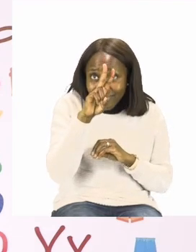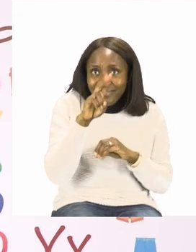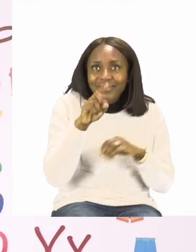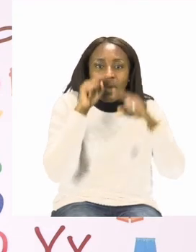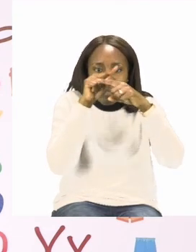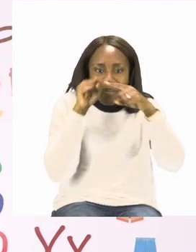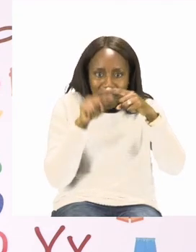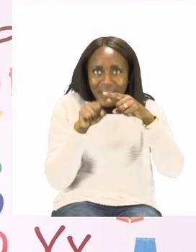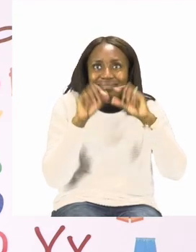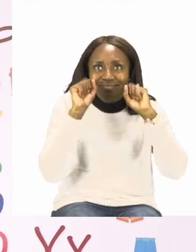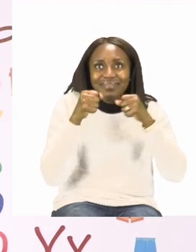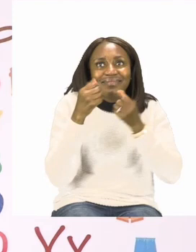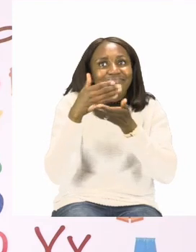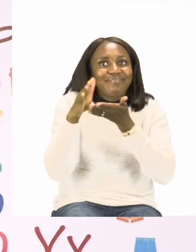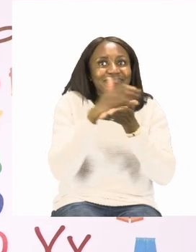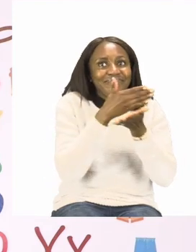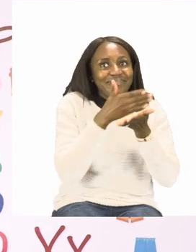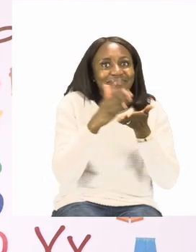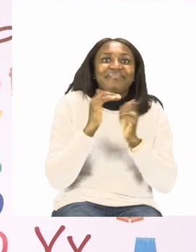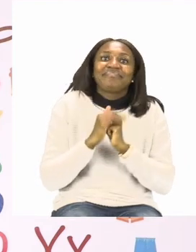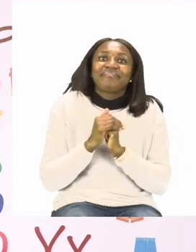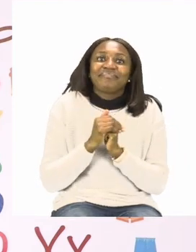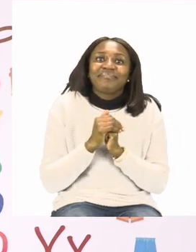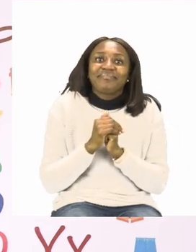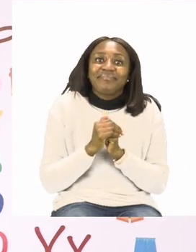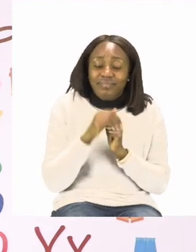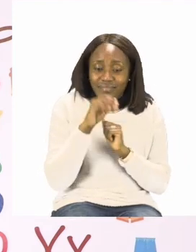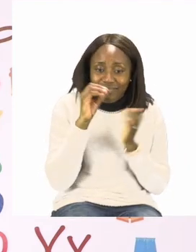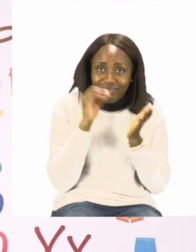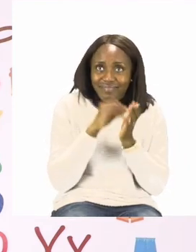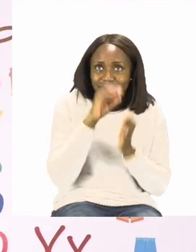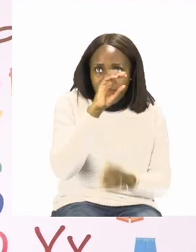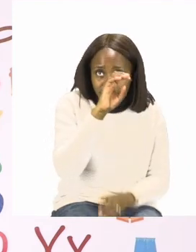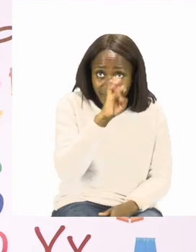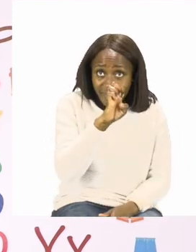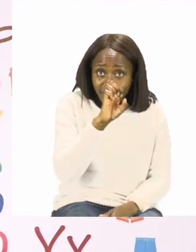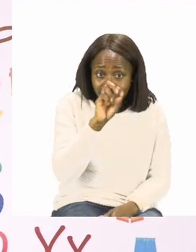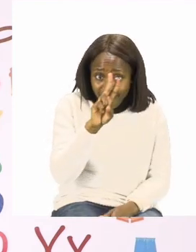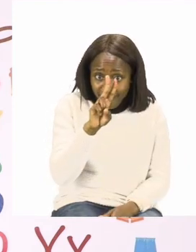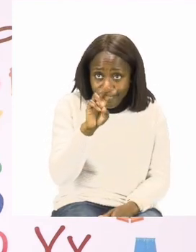even Steven. So we're going to write even.